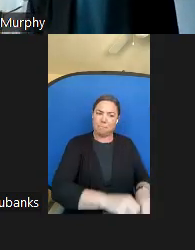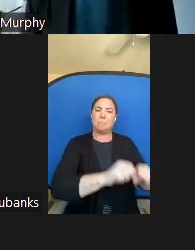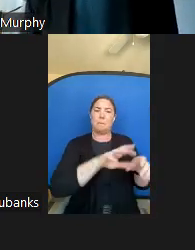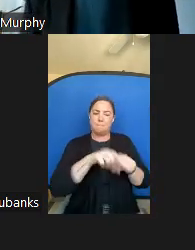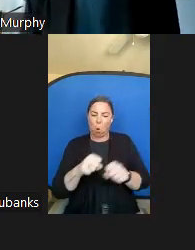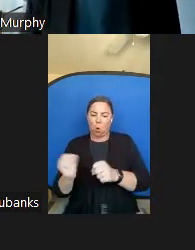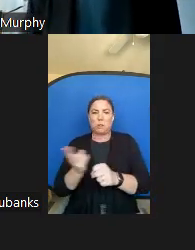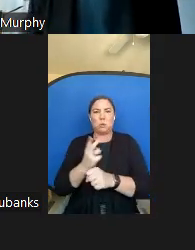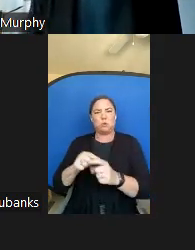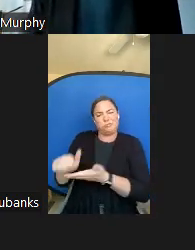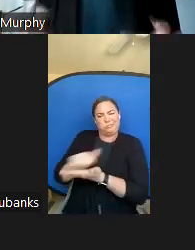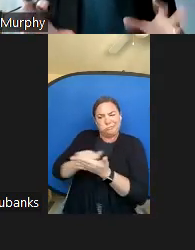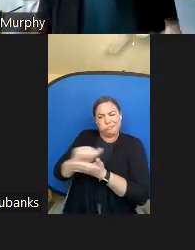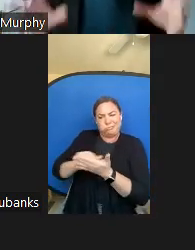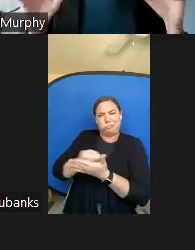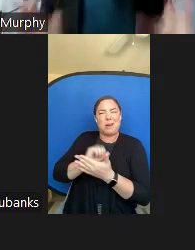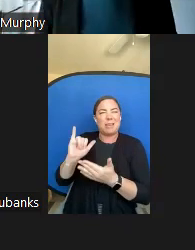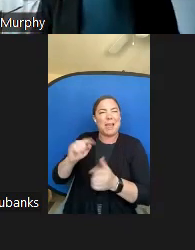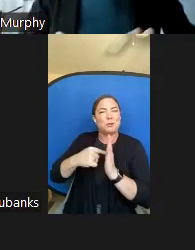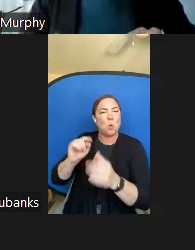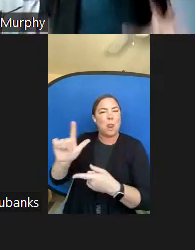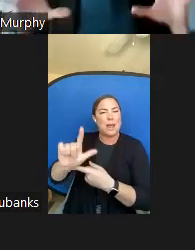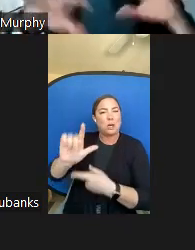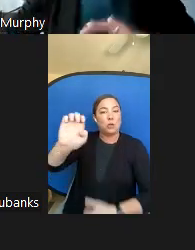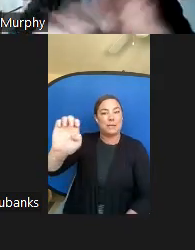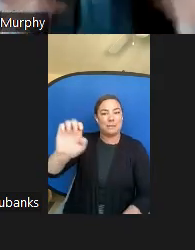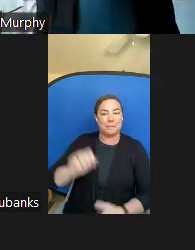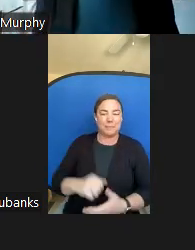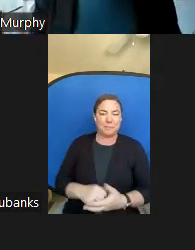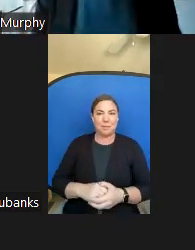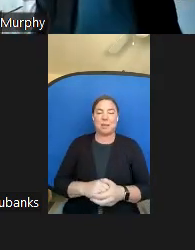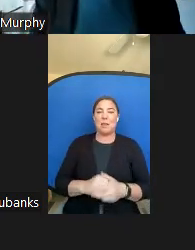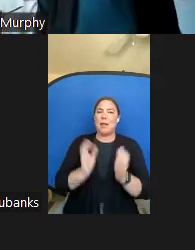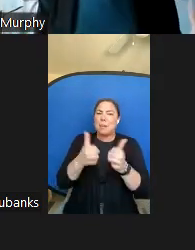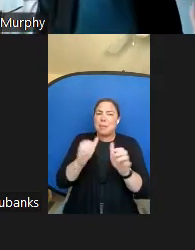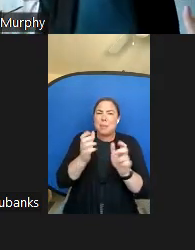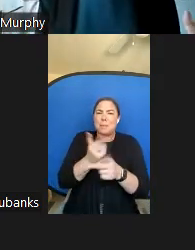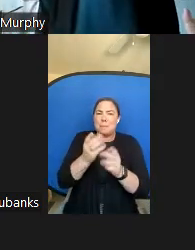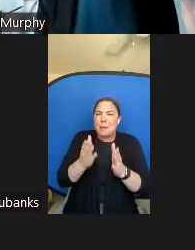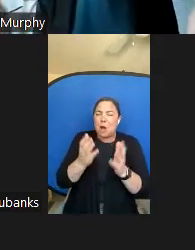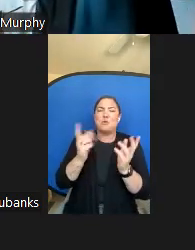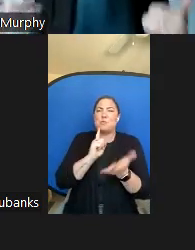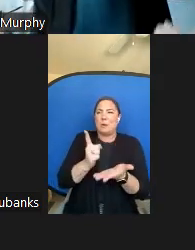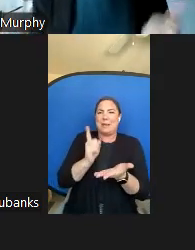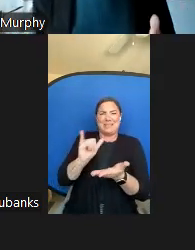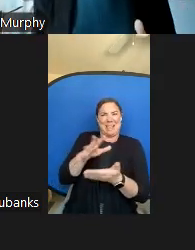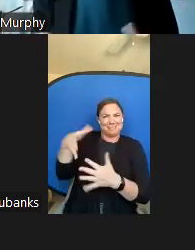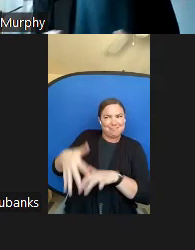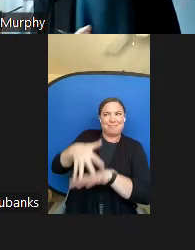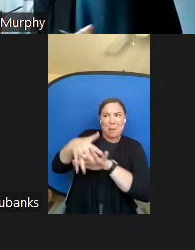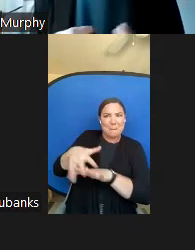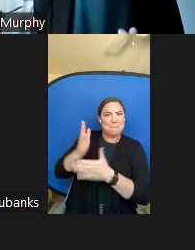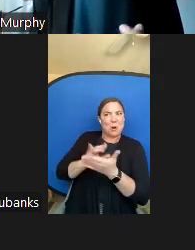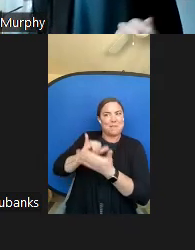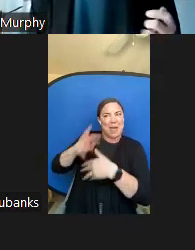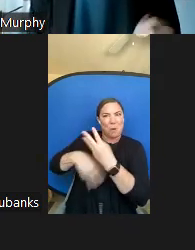the letter E. These potters are clearly part of that Sagalasus urban world, and they brought that material